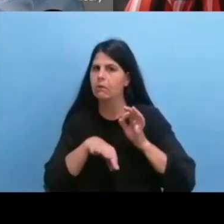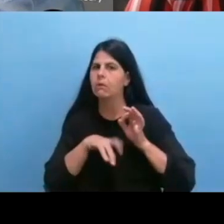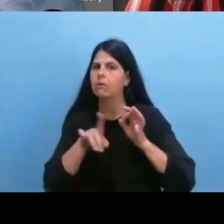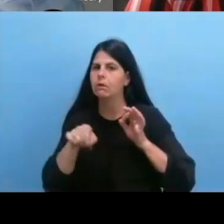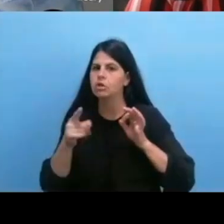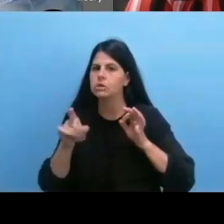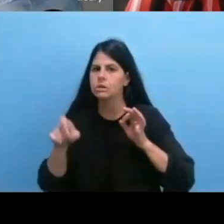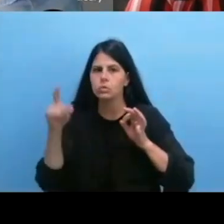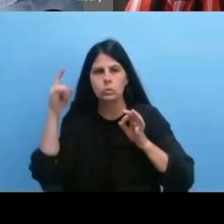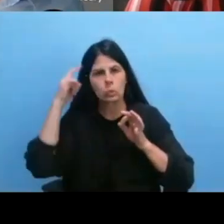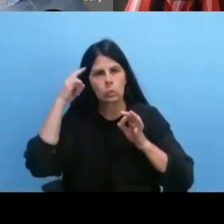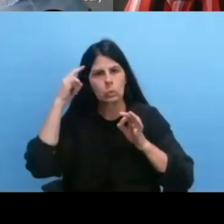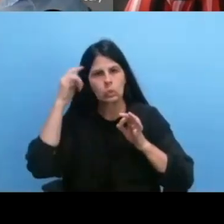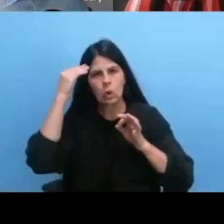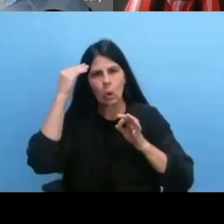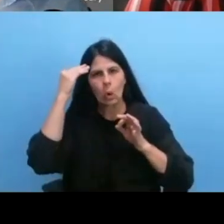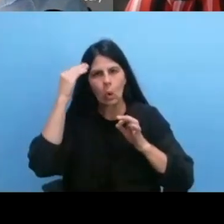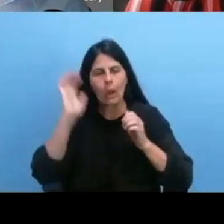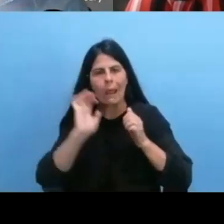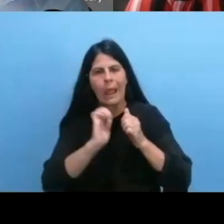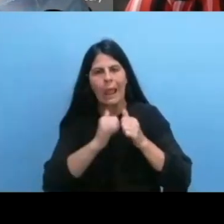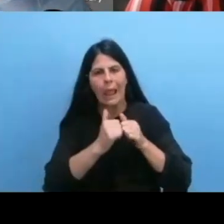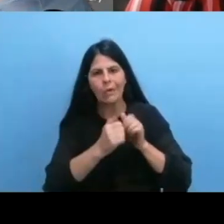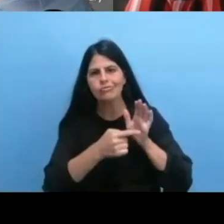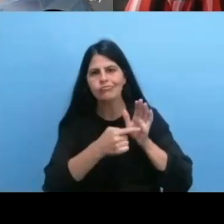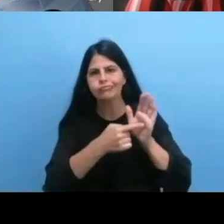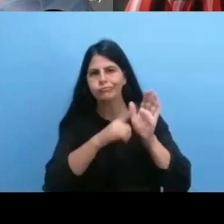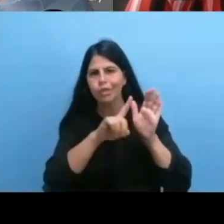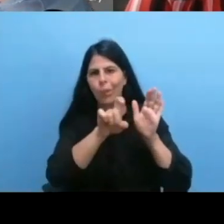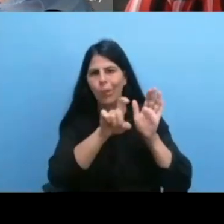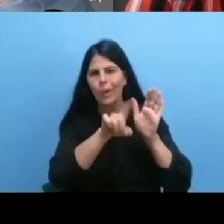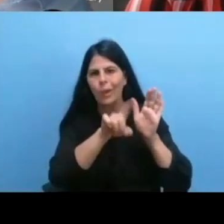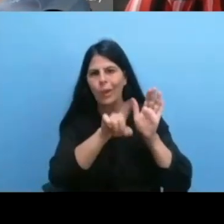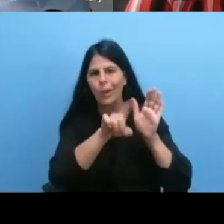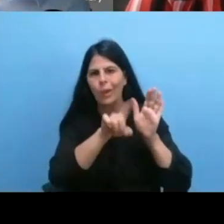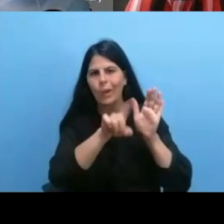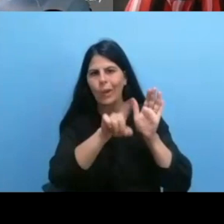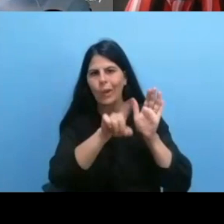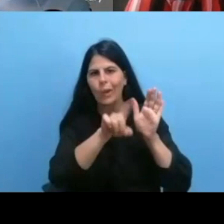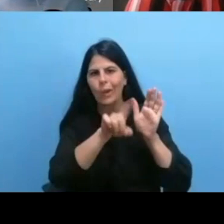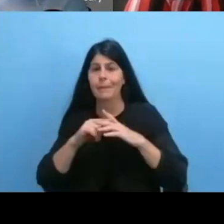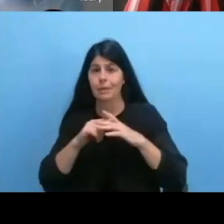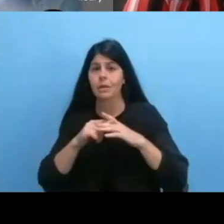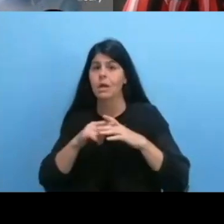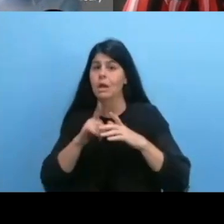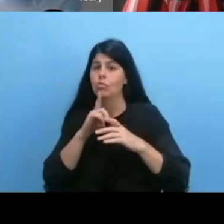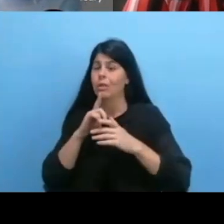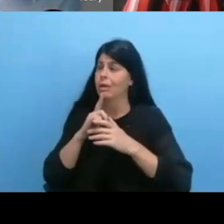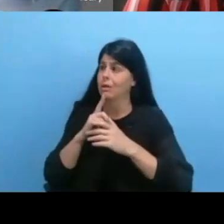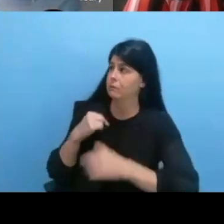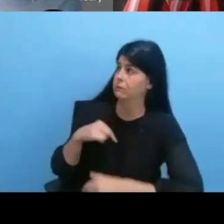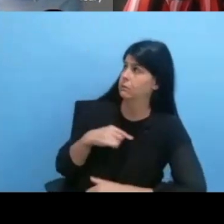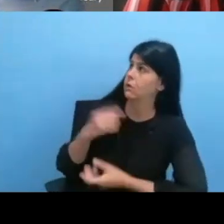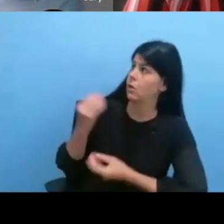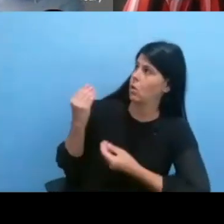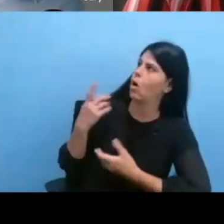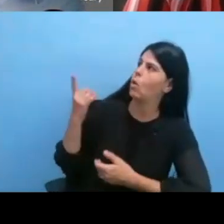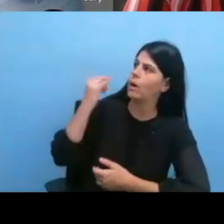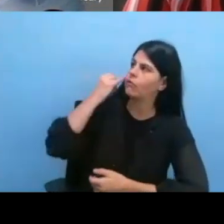bring that question to people like from the very beginning can really tell us whether you're a safe